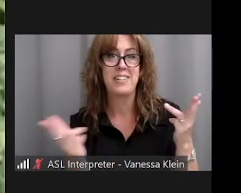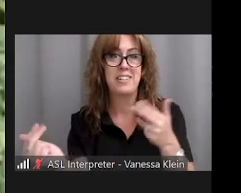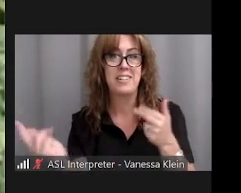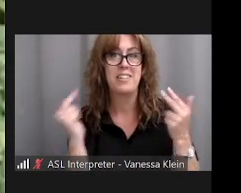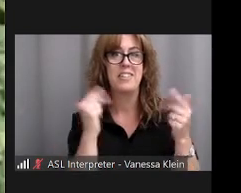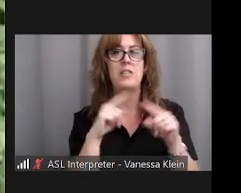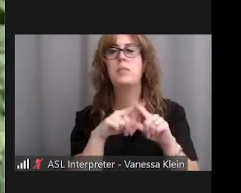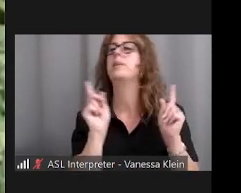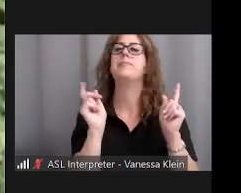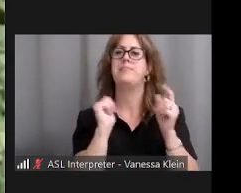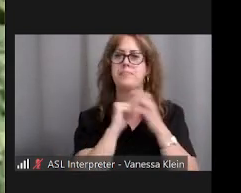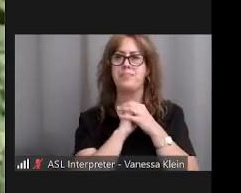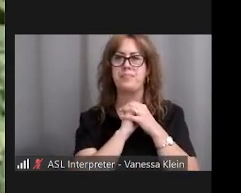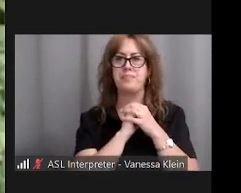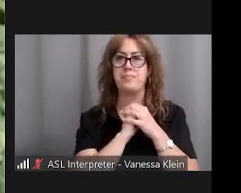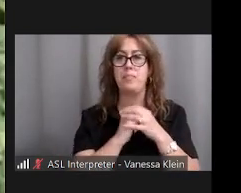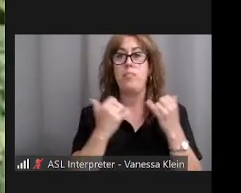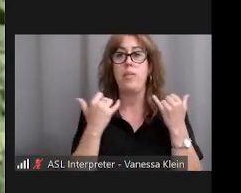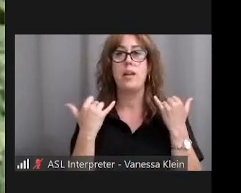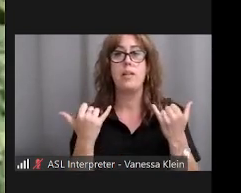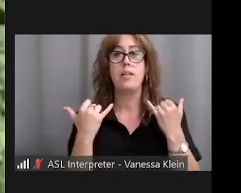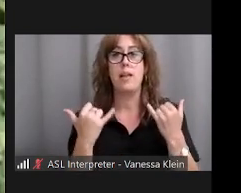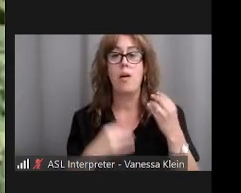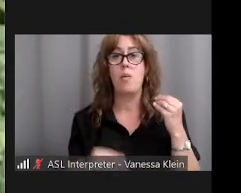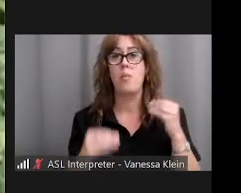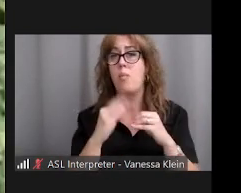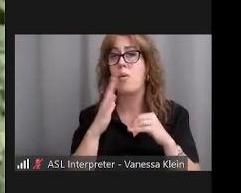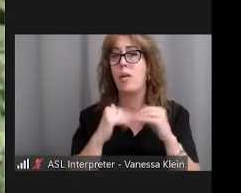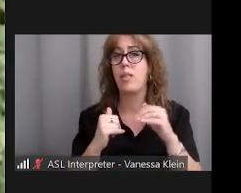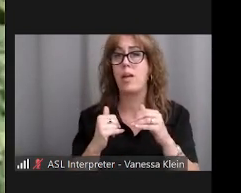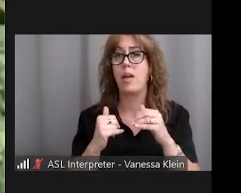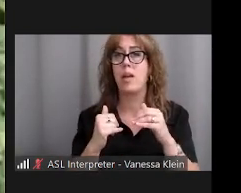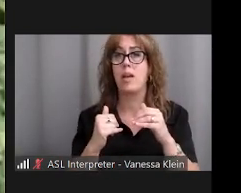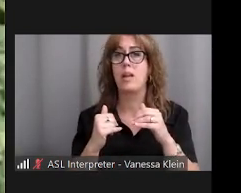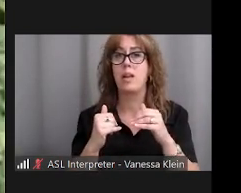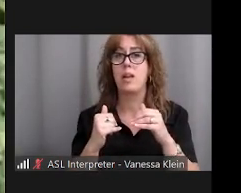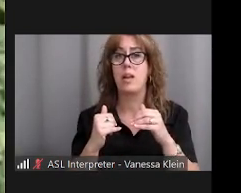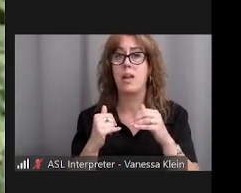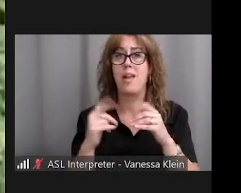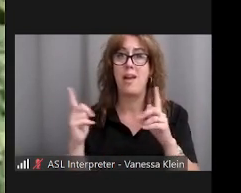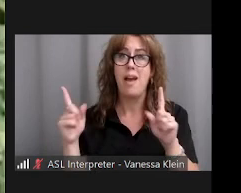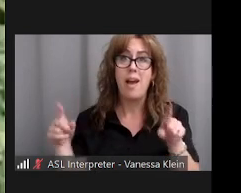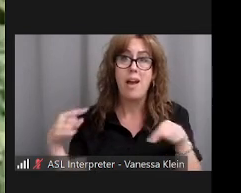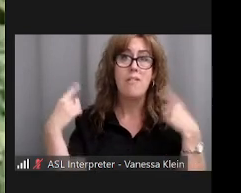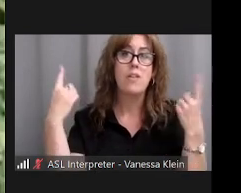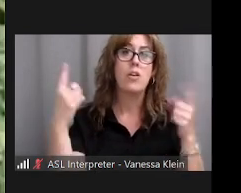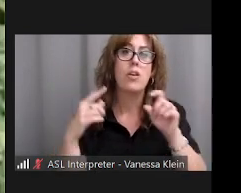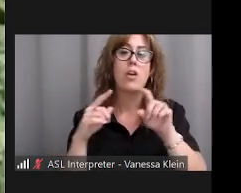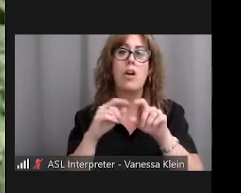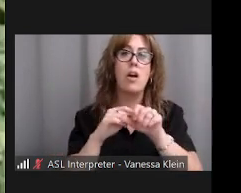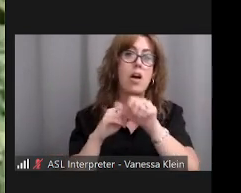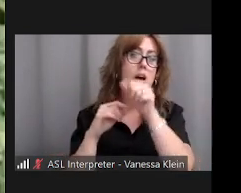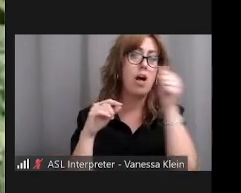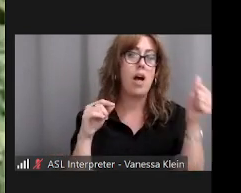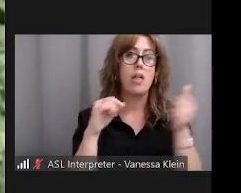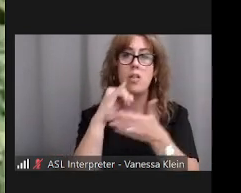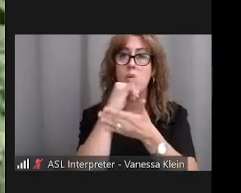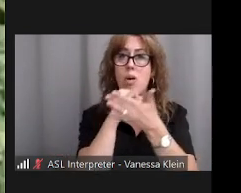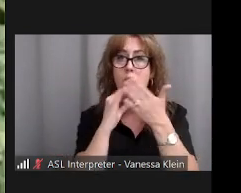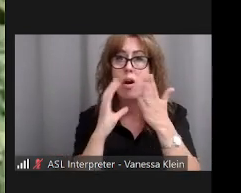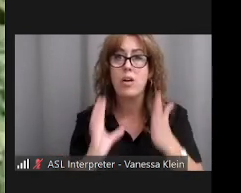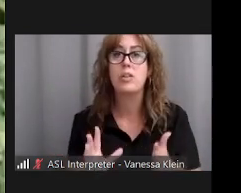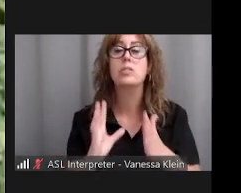like more than ever, I'm hearing more conversations from fellow artists and from presenters